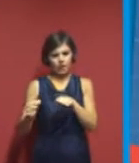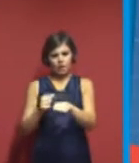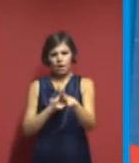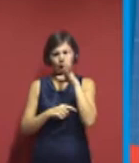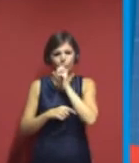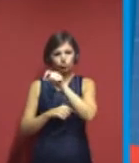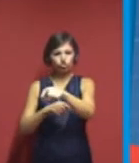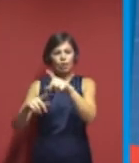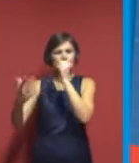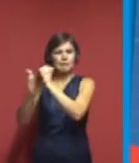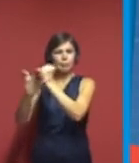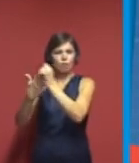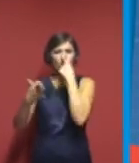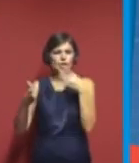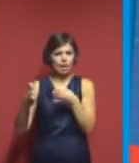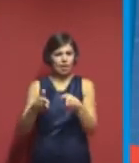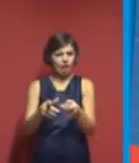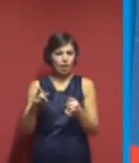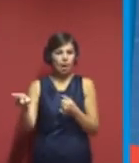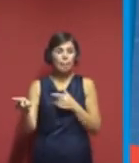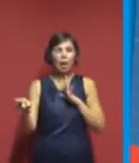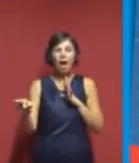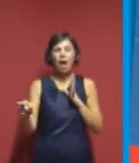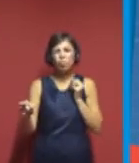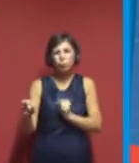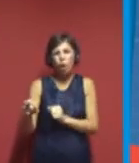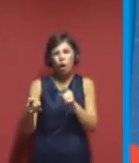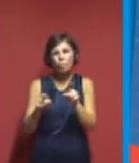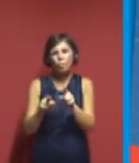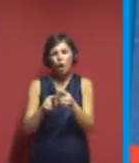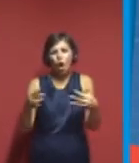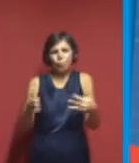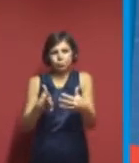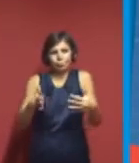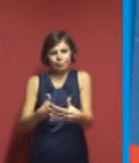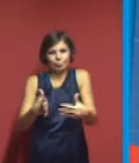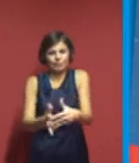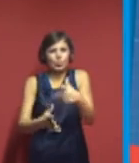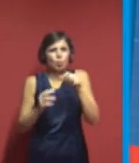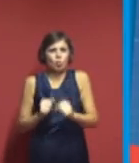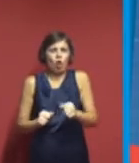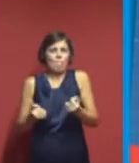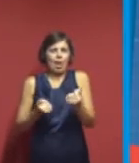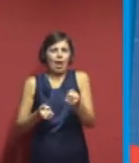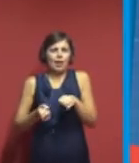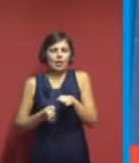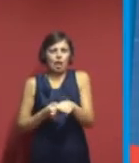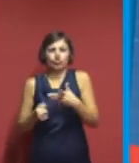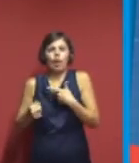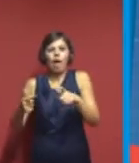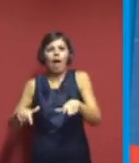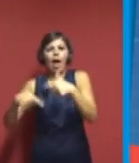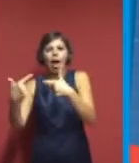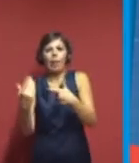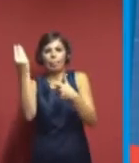are obstacles such as trees or trucks, and it may cover the traffic syncs. Also, all other self-driving cars, they have the same